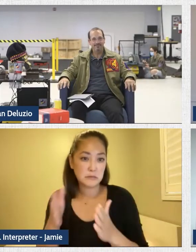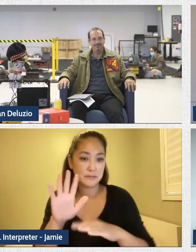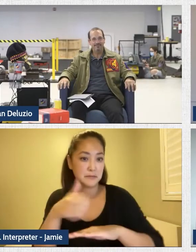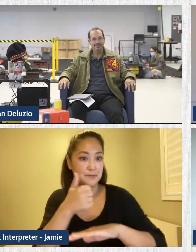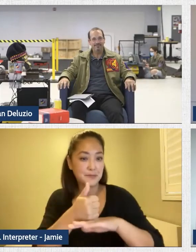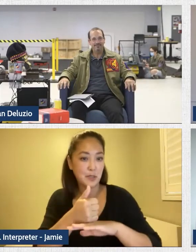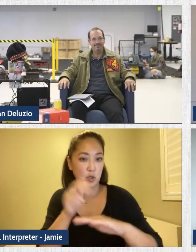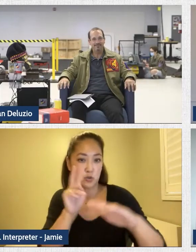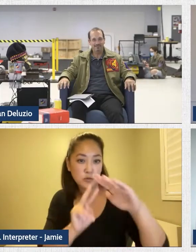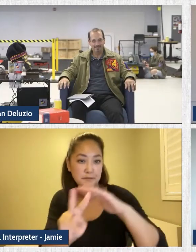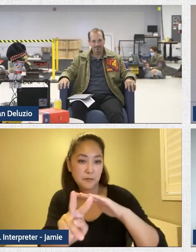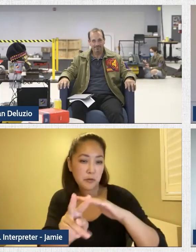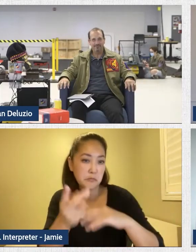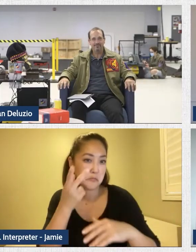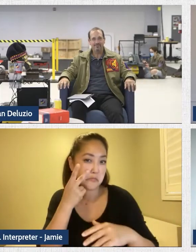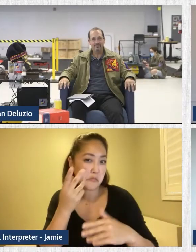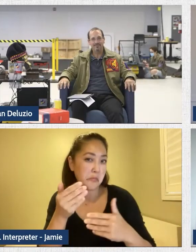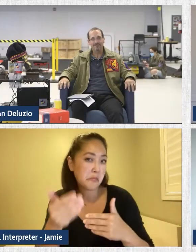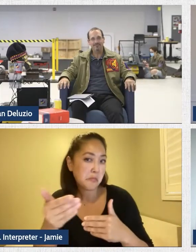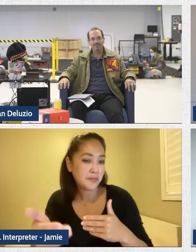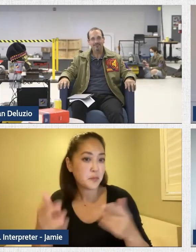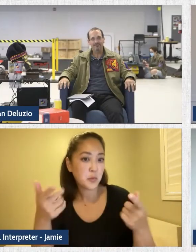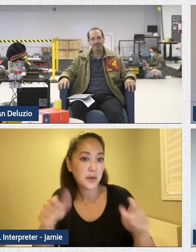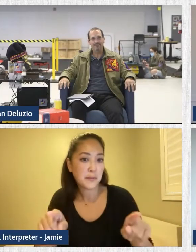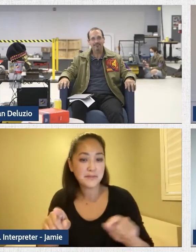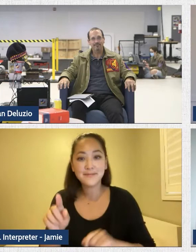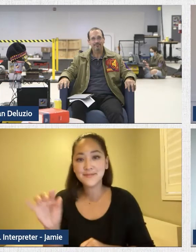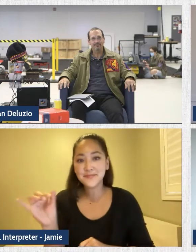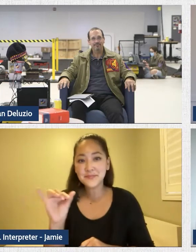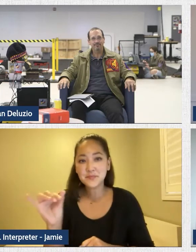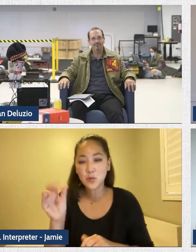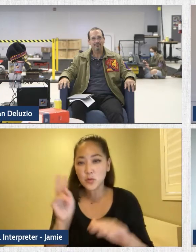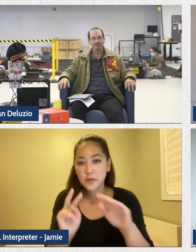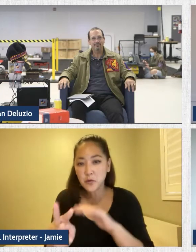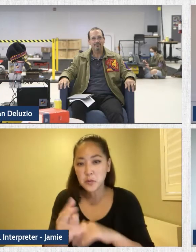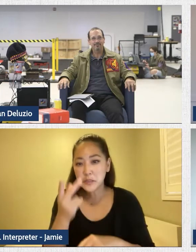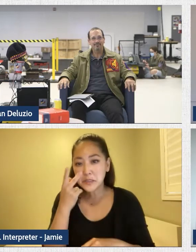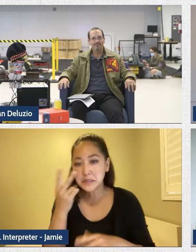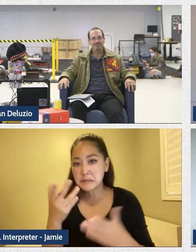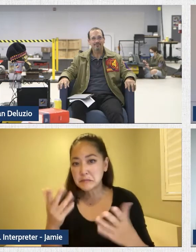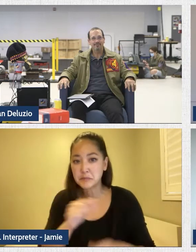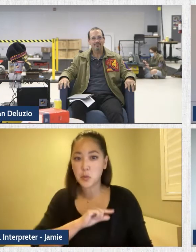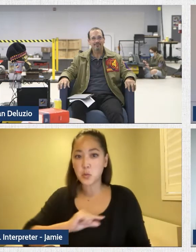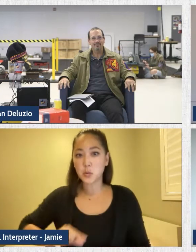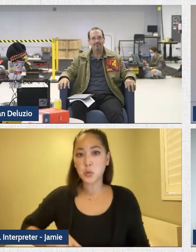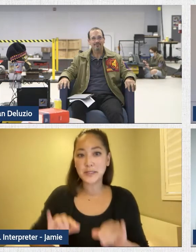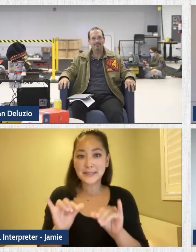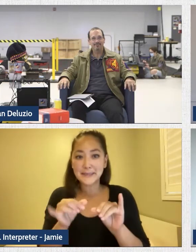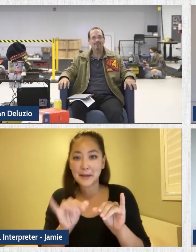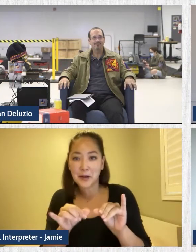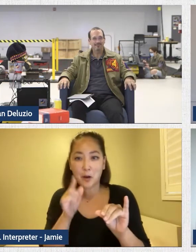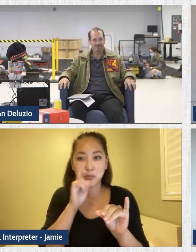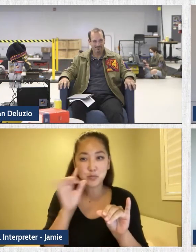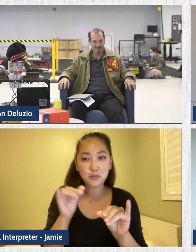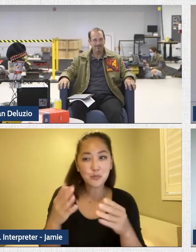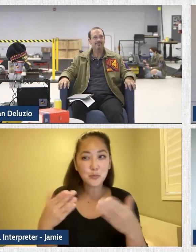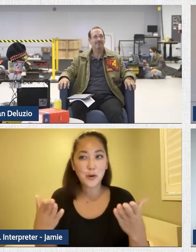forward to seeing what comes of it, and also looking forward to seeing more news about Queen's Engineering in my newsfeed in the near